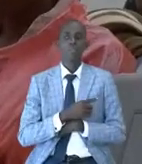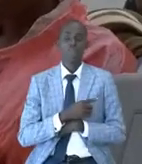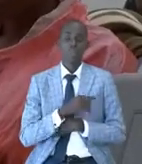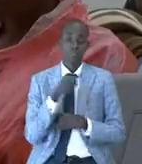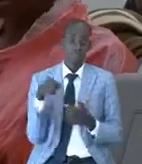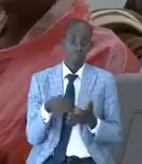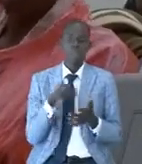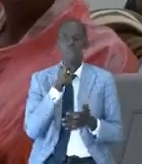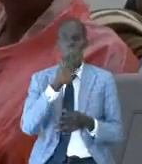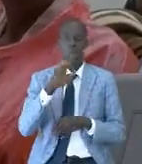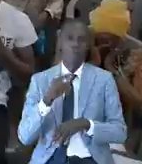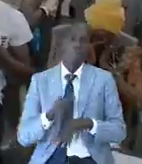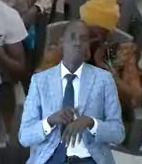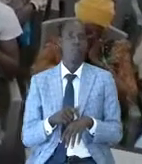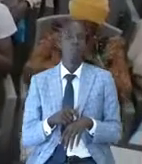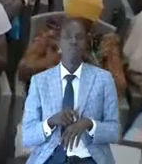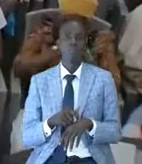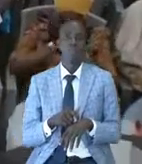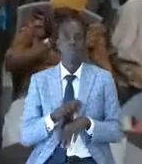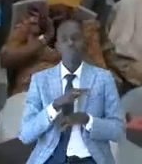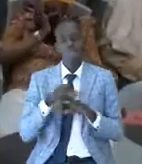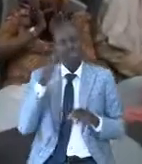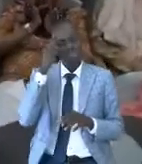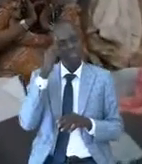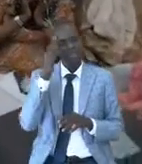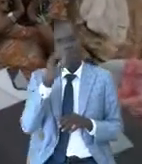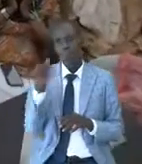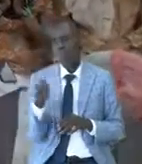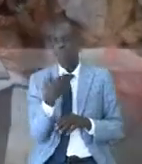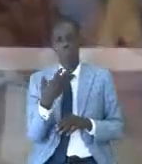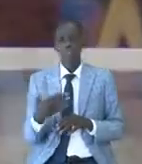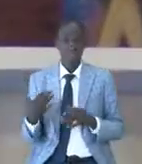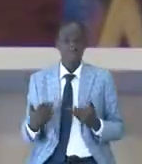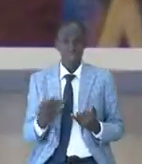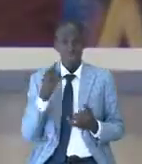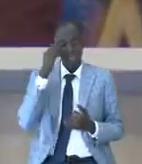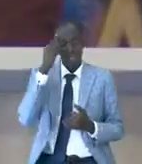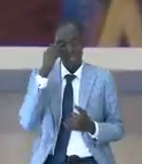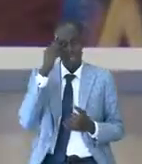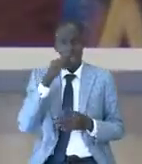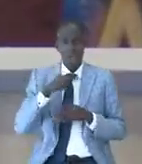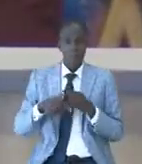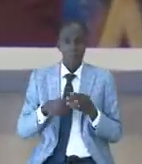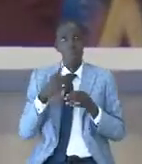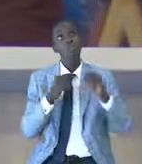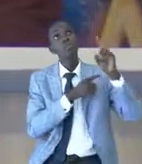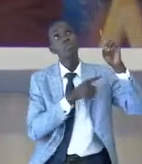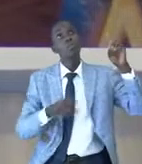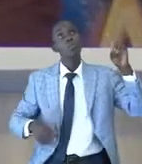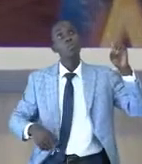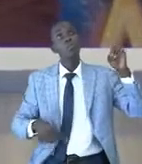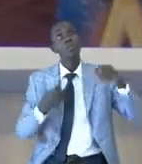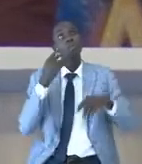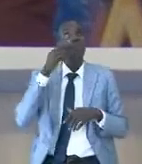This is your time. Don't think about any other thing now. Think about the Lord.